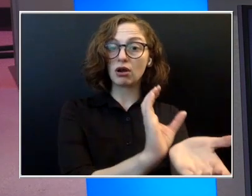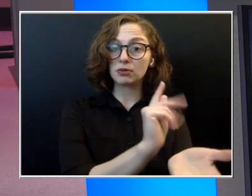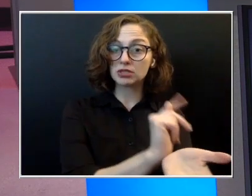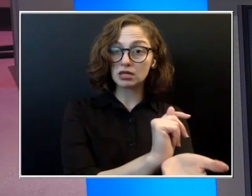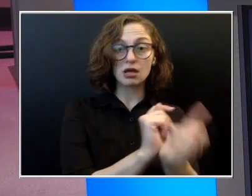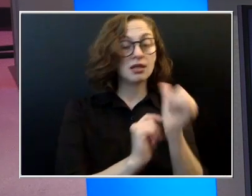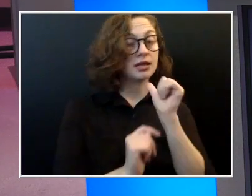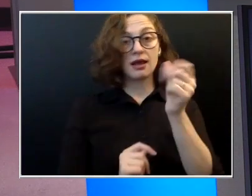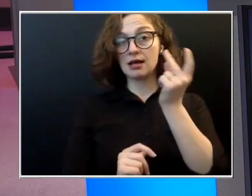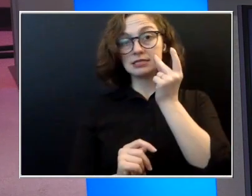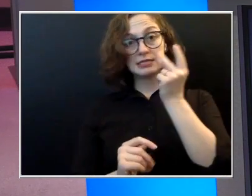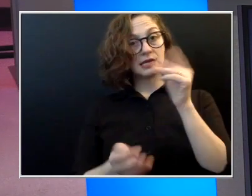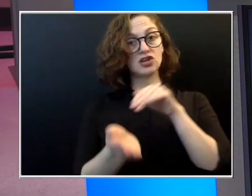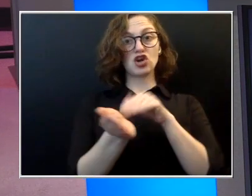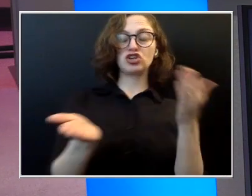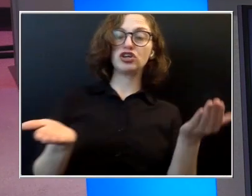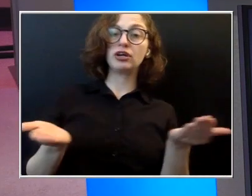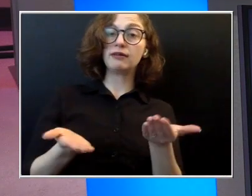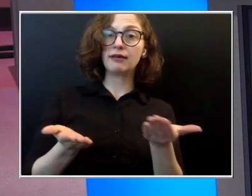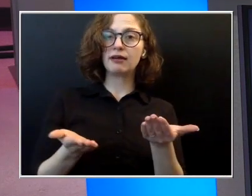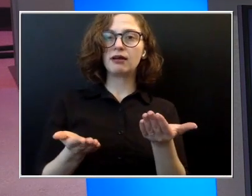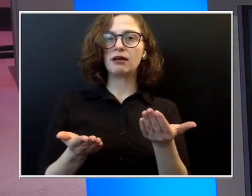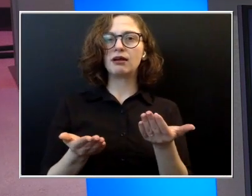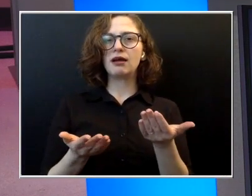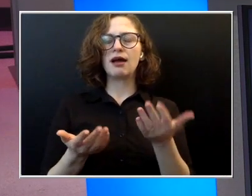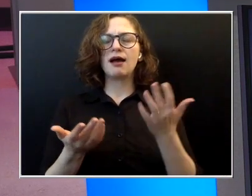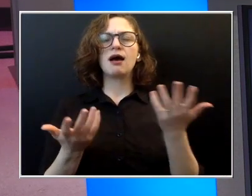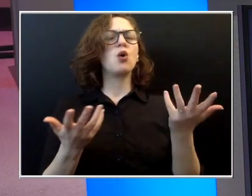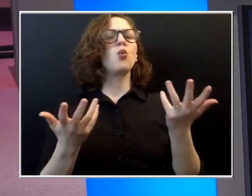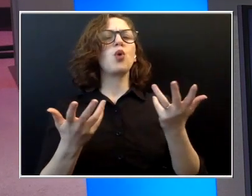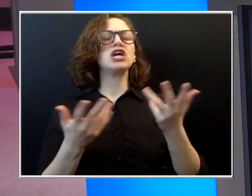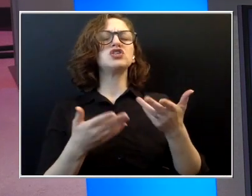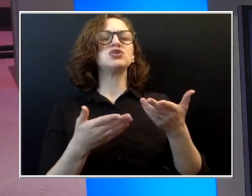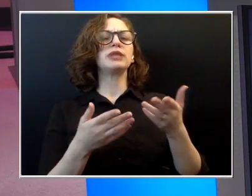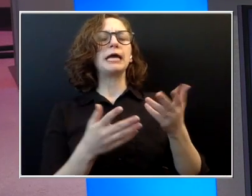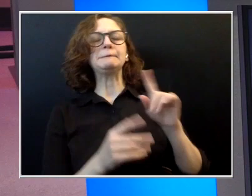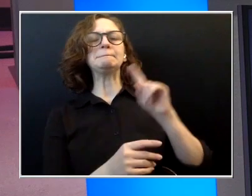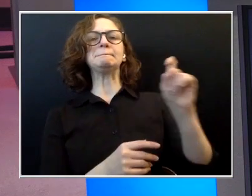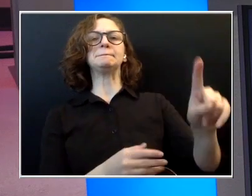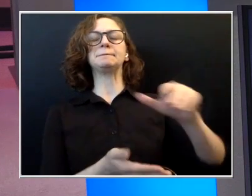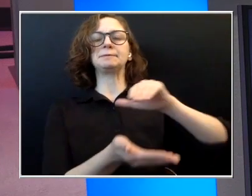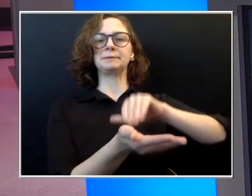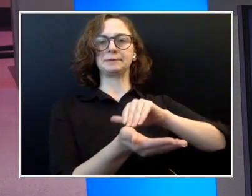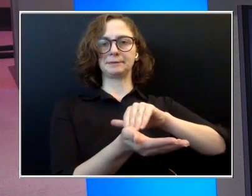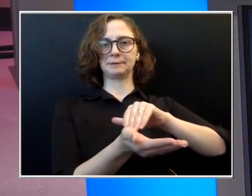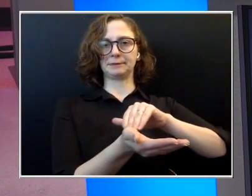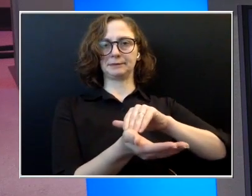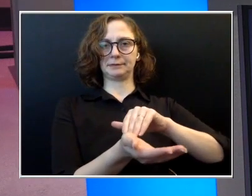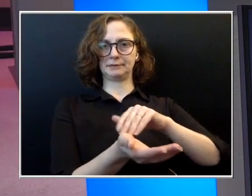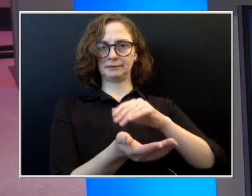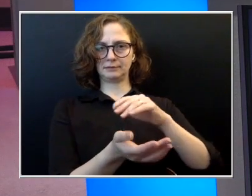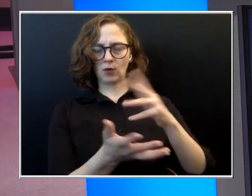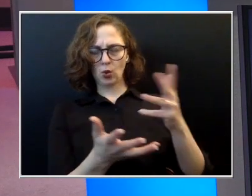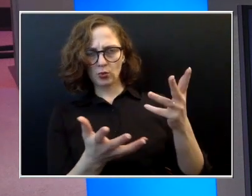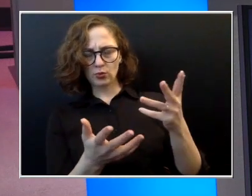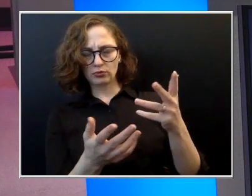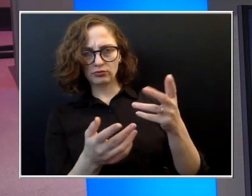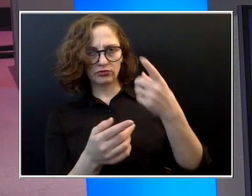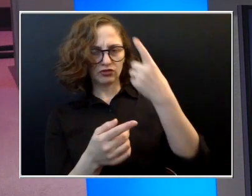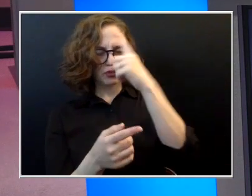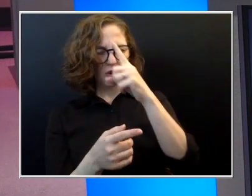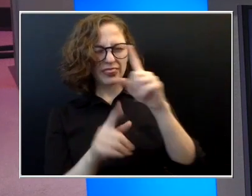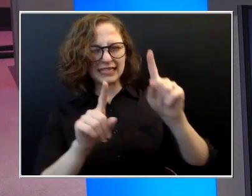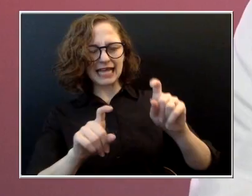carpal tunnel, what do they ask their doctor for? When they go in, what is it they ask to be tested? So, I mean,